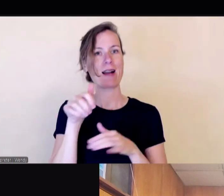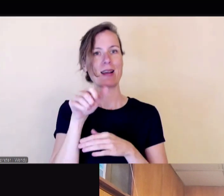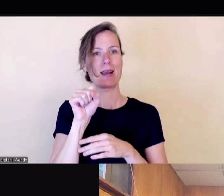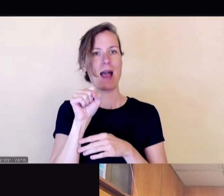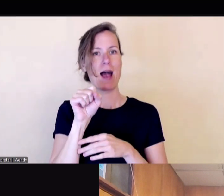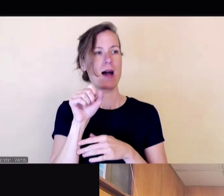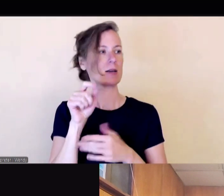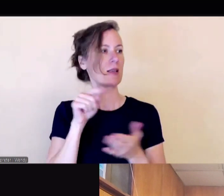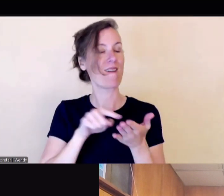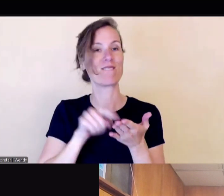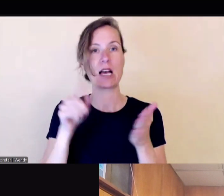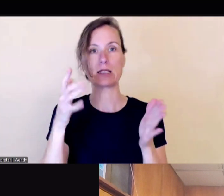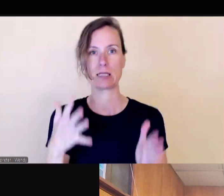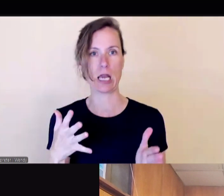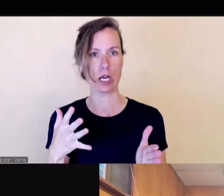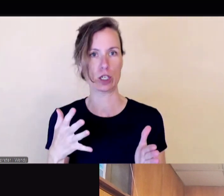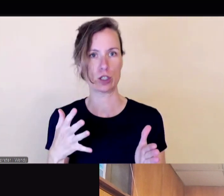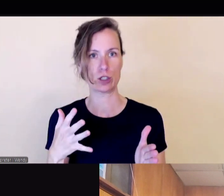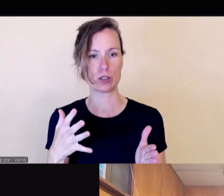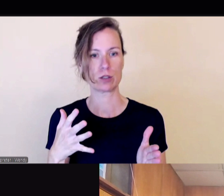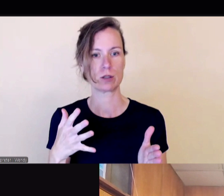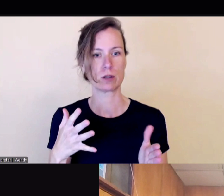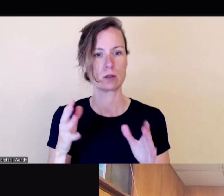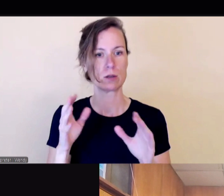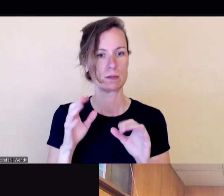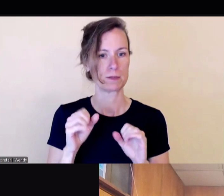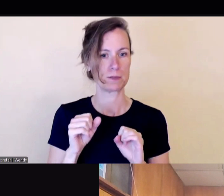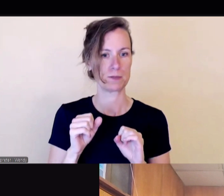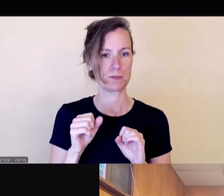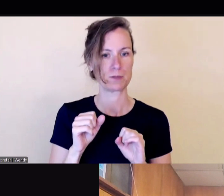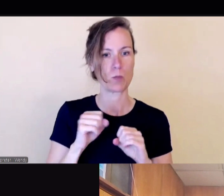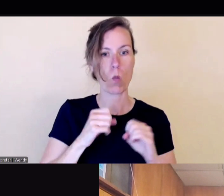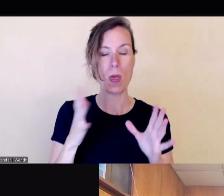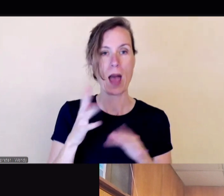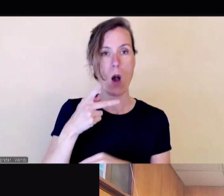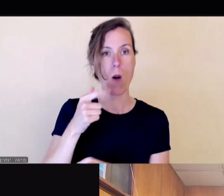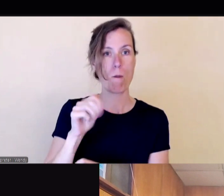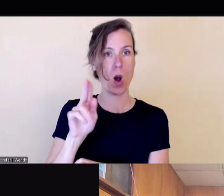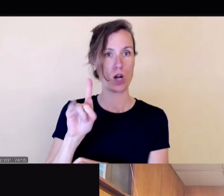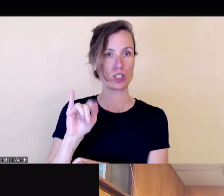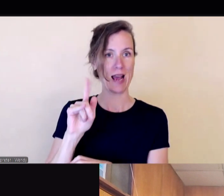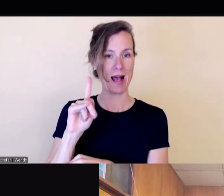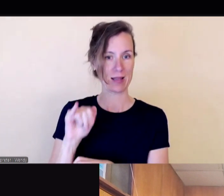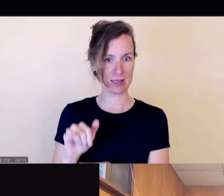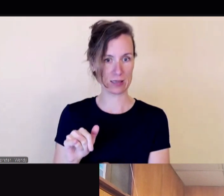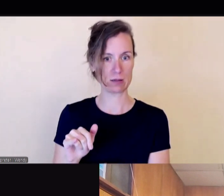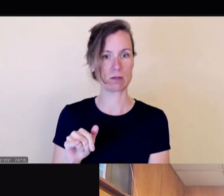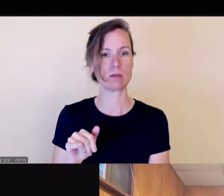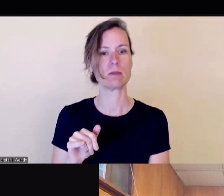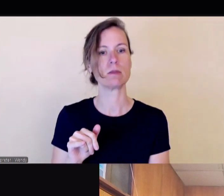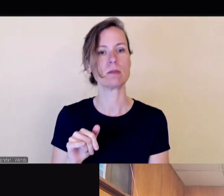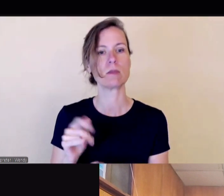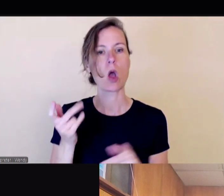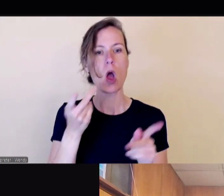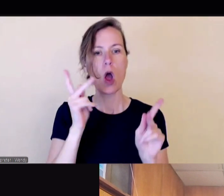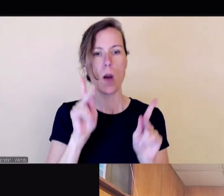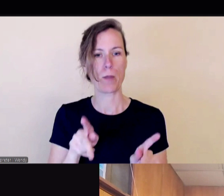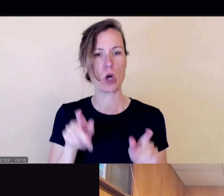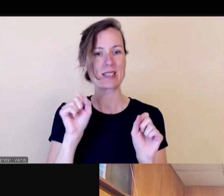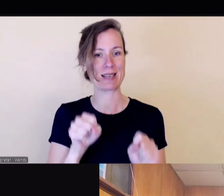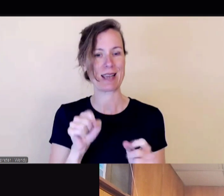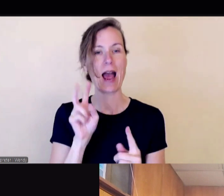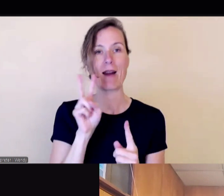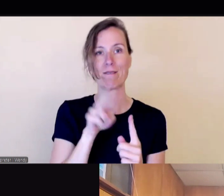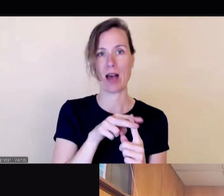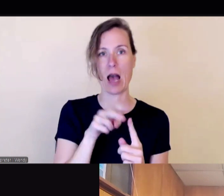and they'll issue that letter of determination, at which point the complaining person can file an appeal with the Human Rights Commission, which is an